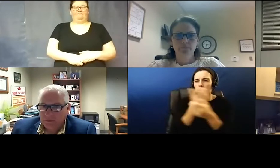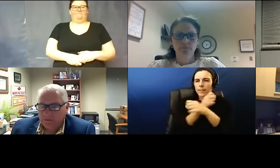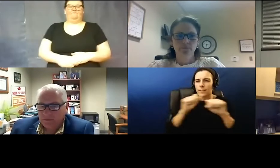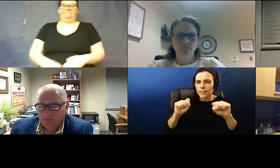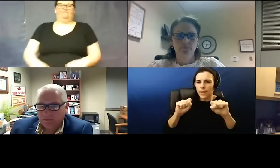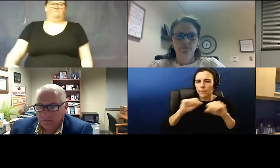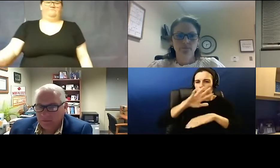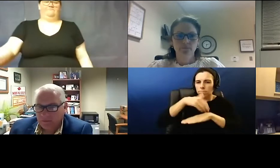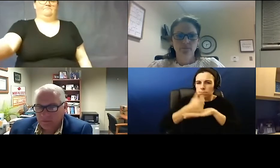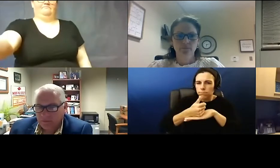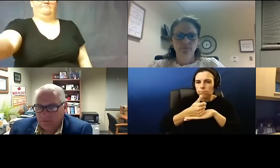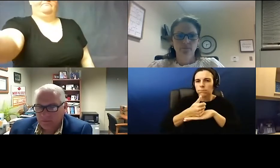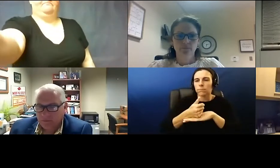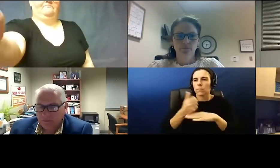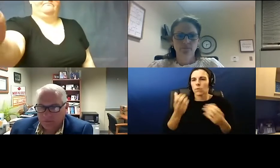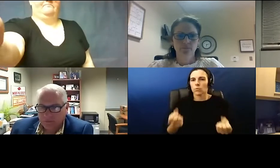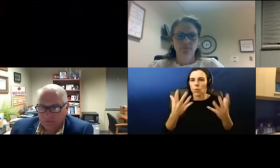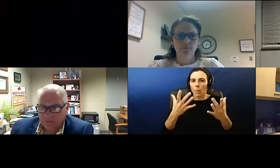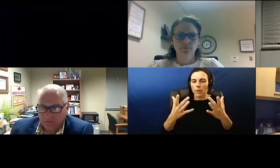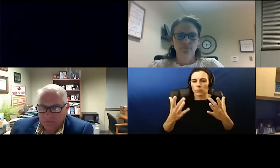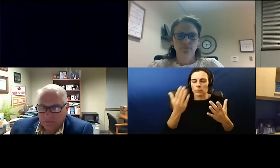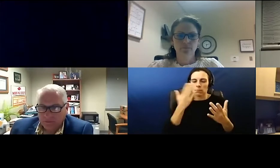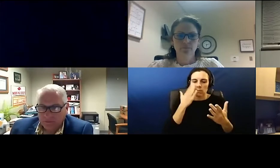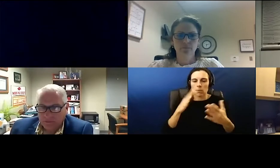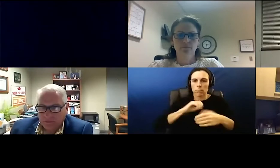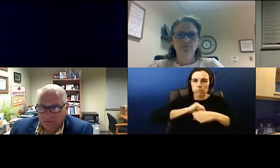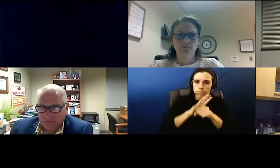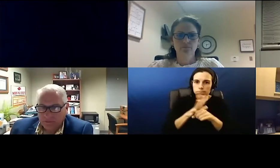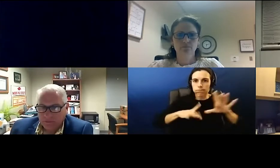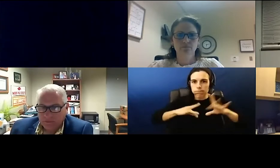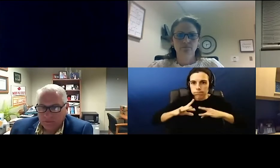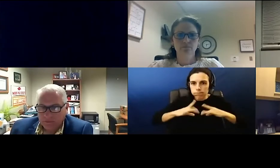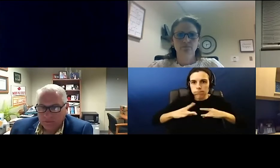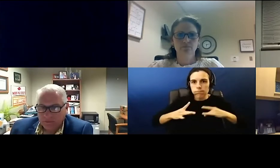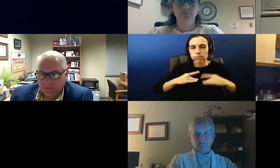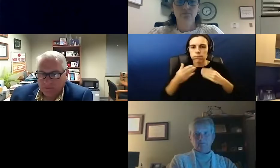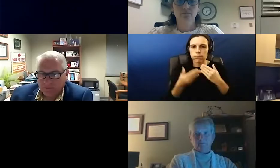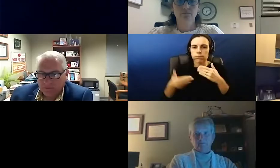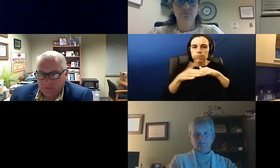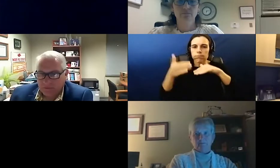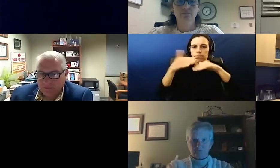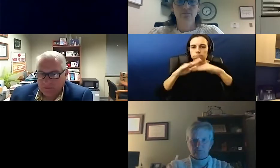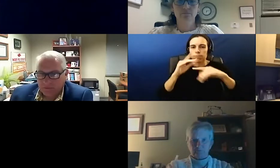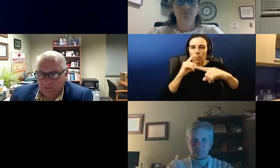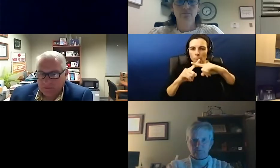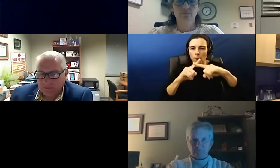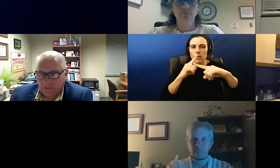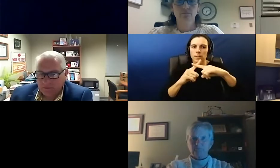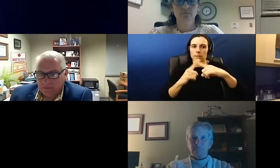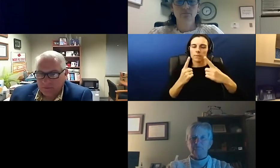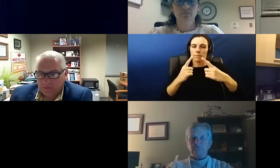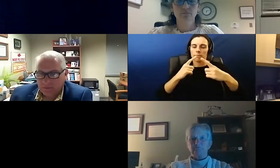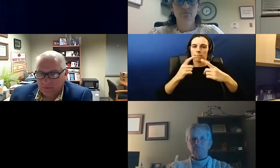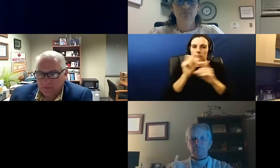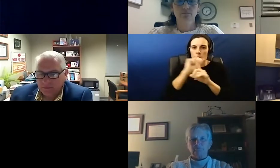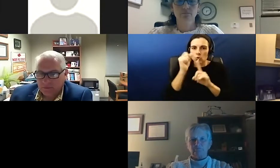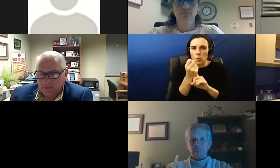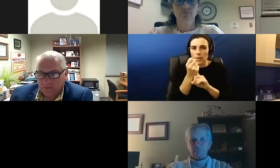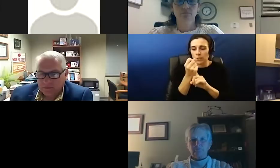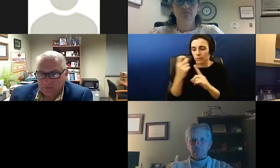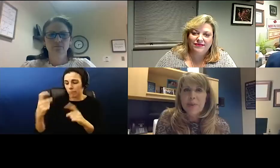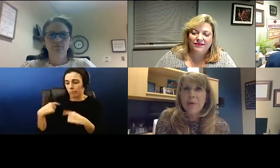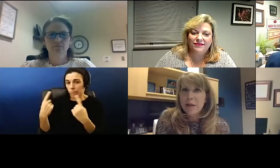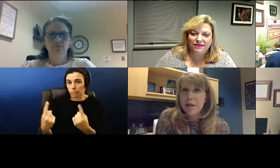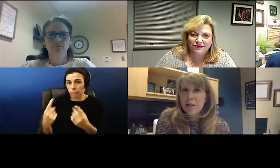implementing given how much more contagious the current variant is and the drastic increase of positive cases and contact in our schools this past week?